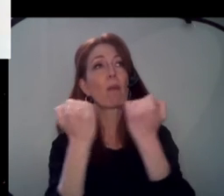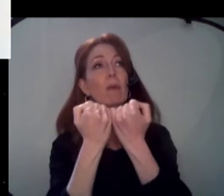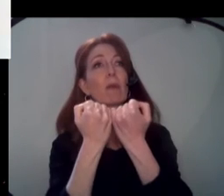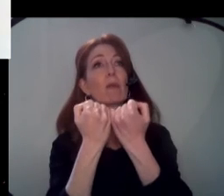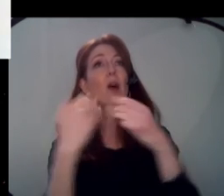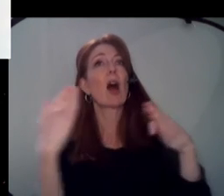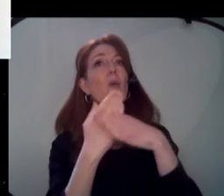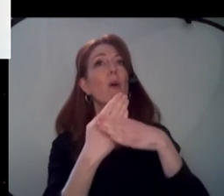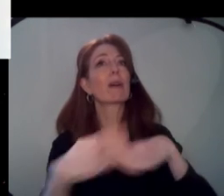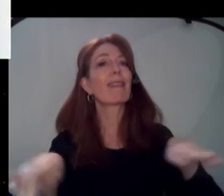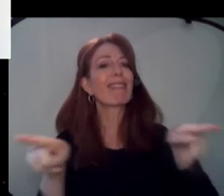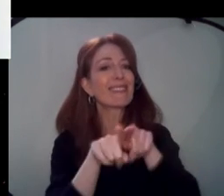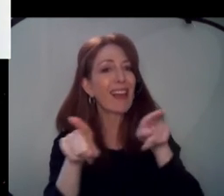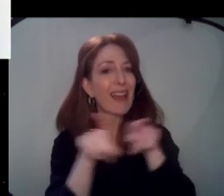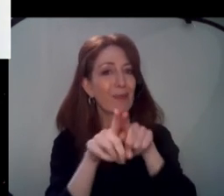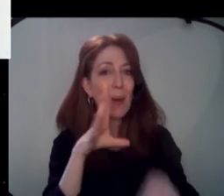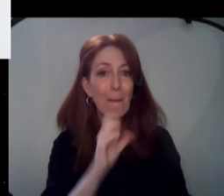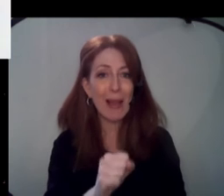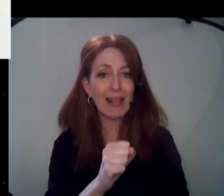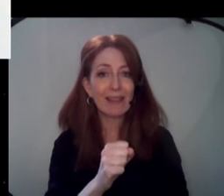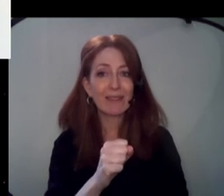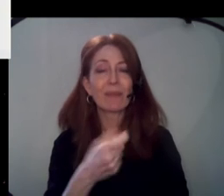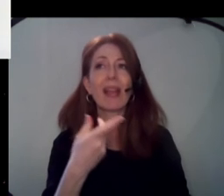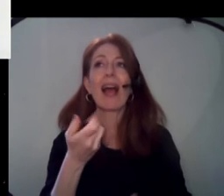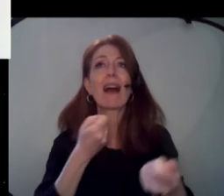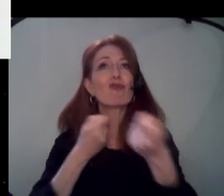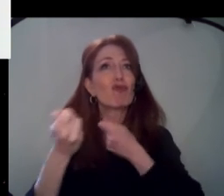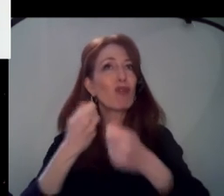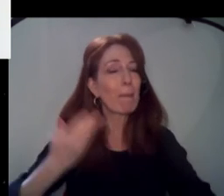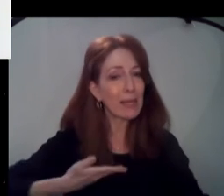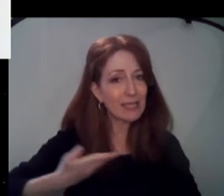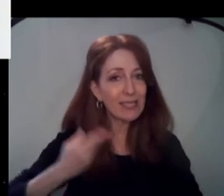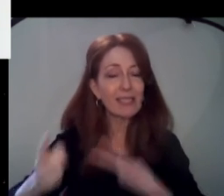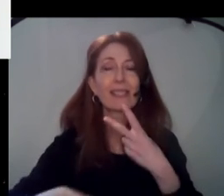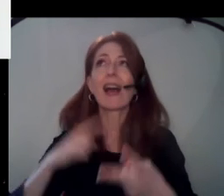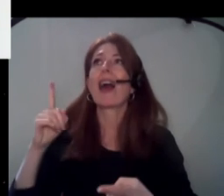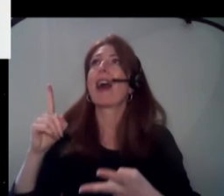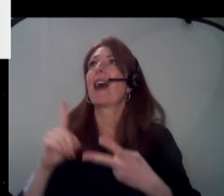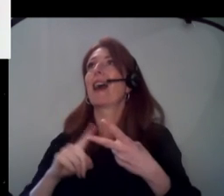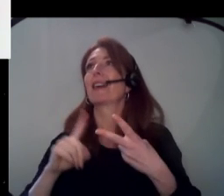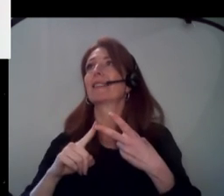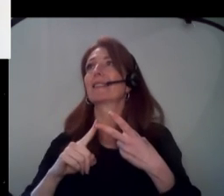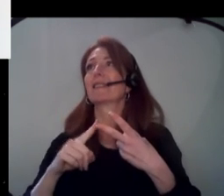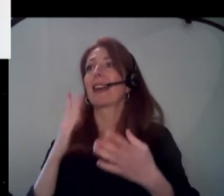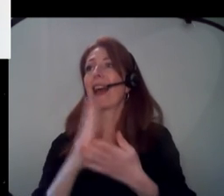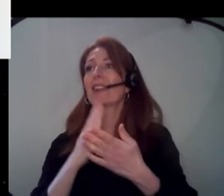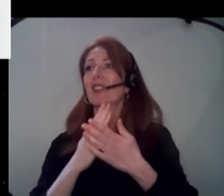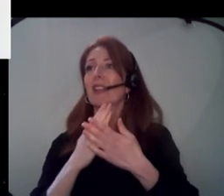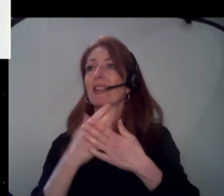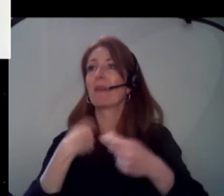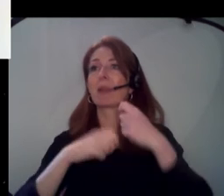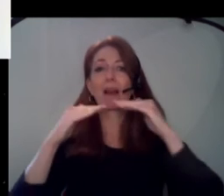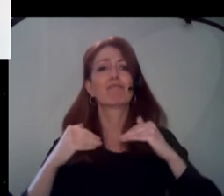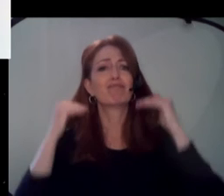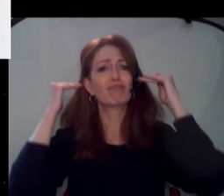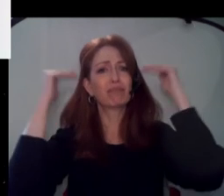with men and run a business and actually be, you know, really in that top tier. And I think,